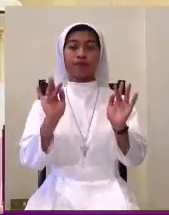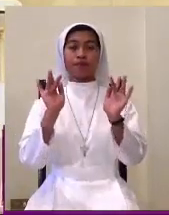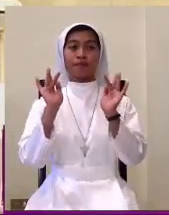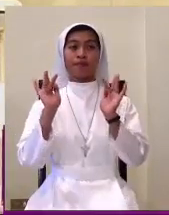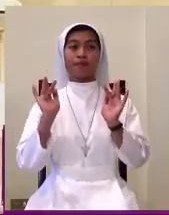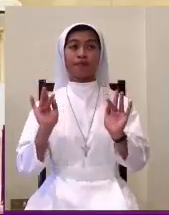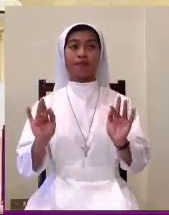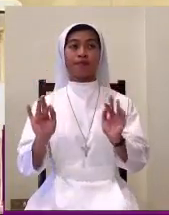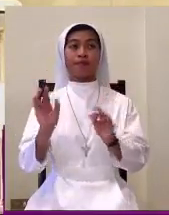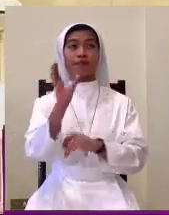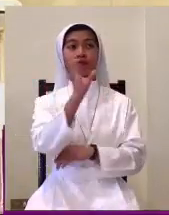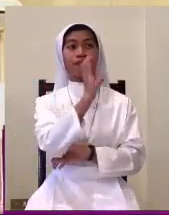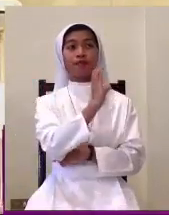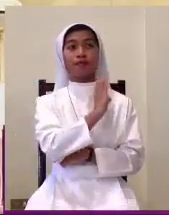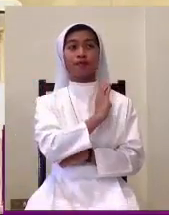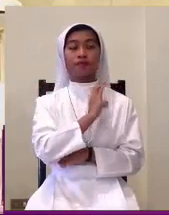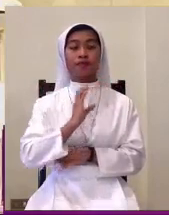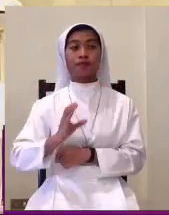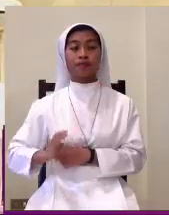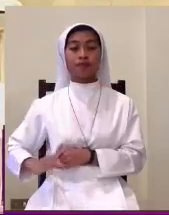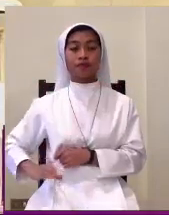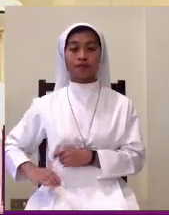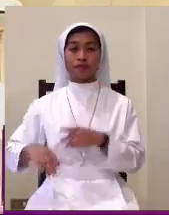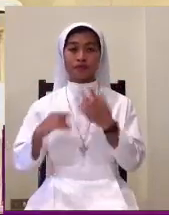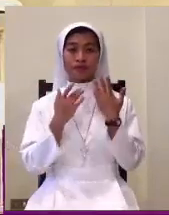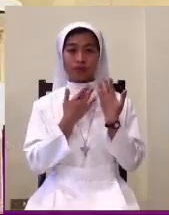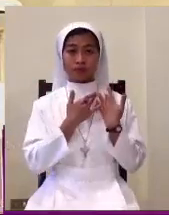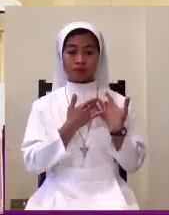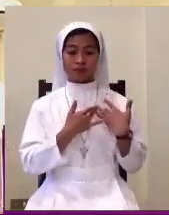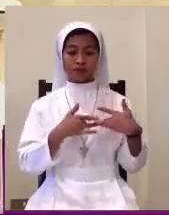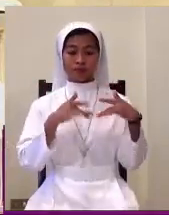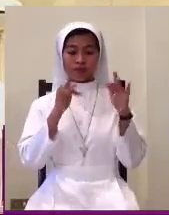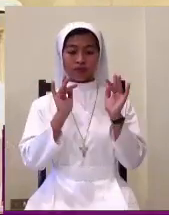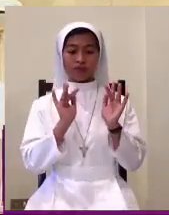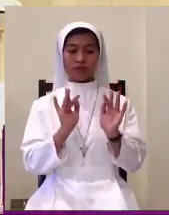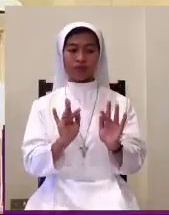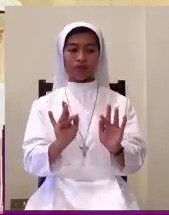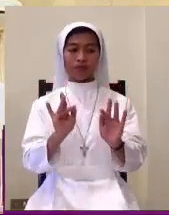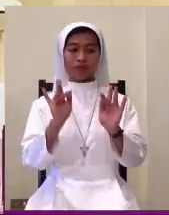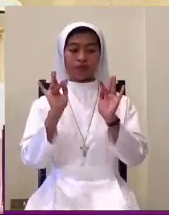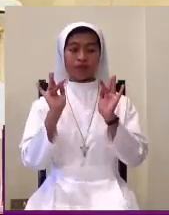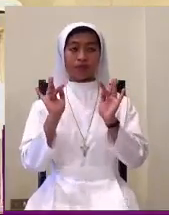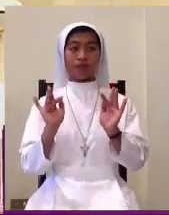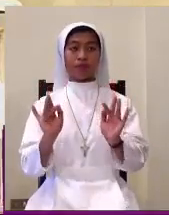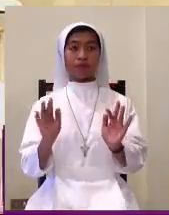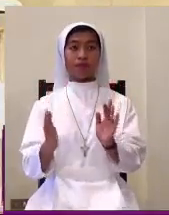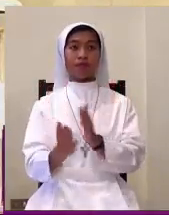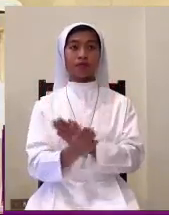Christo Maria Mater.